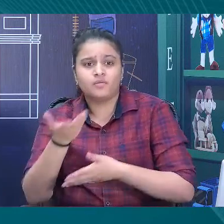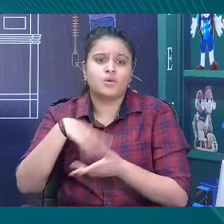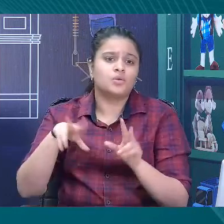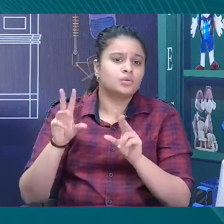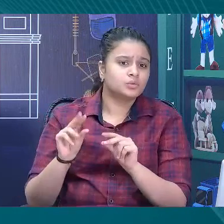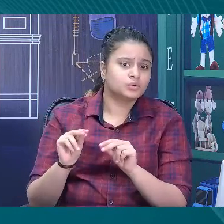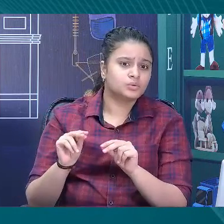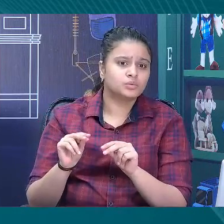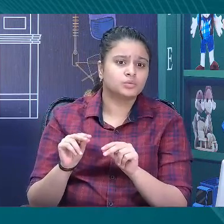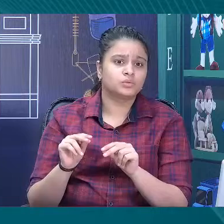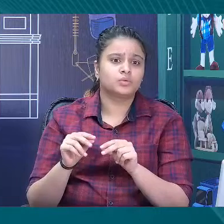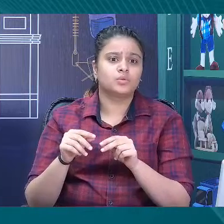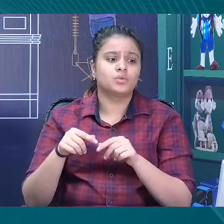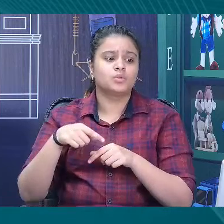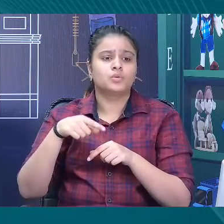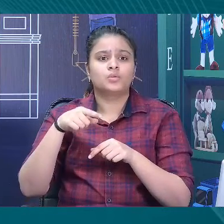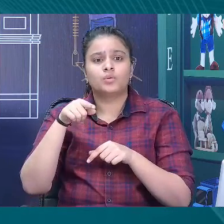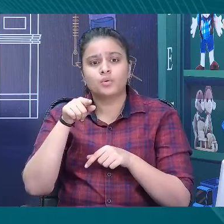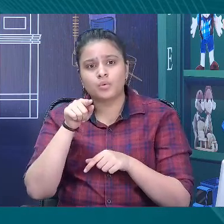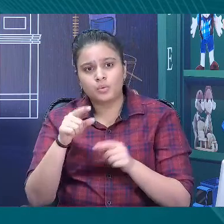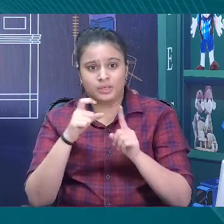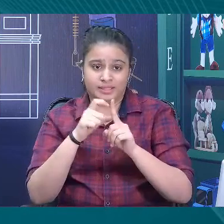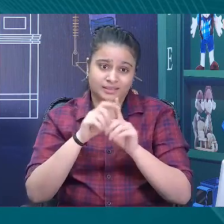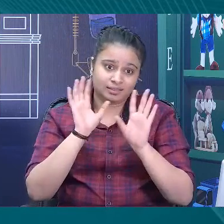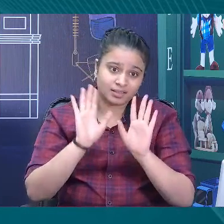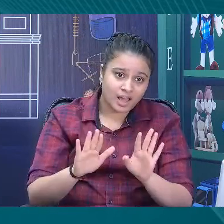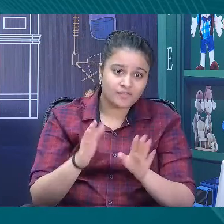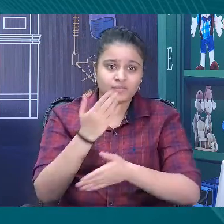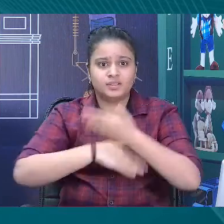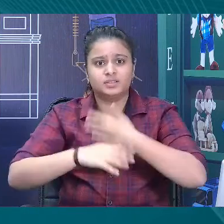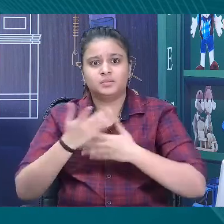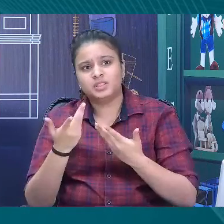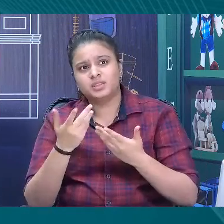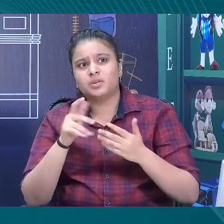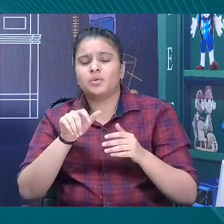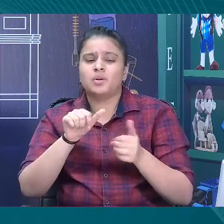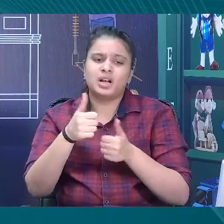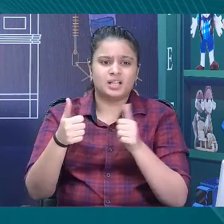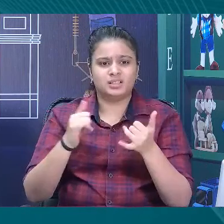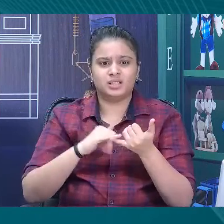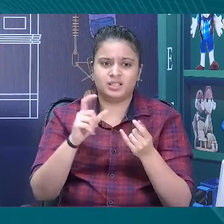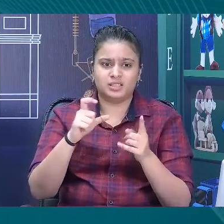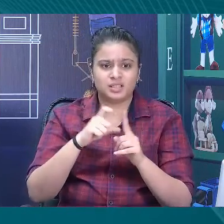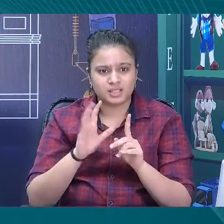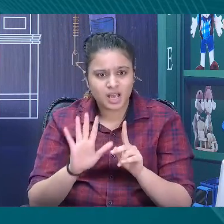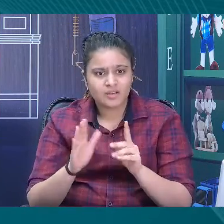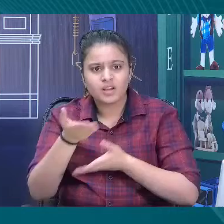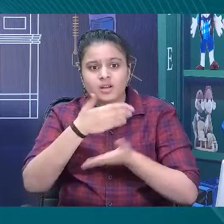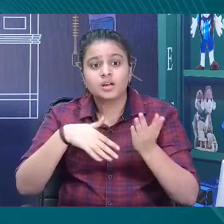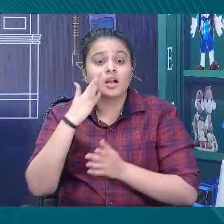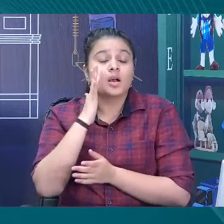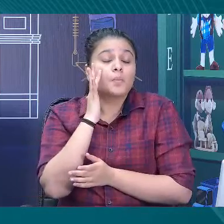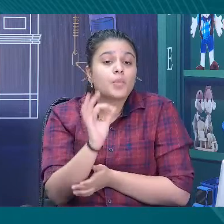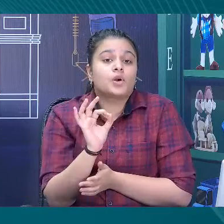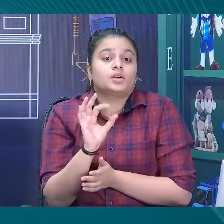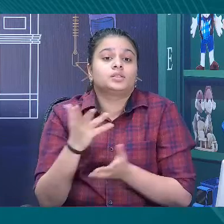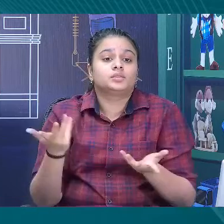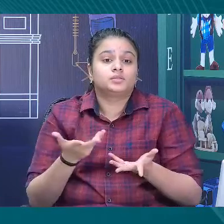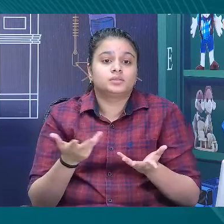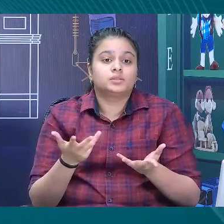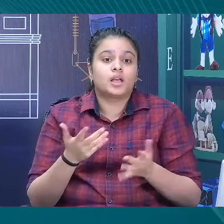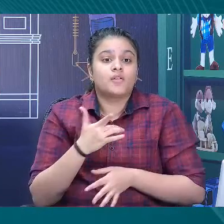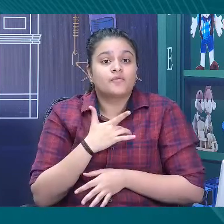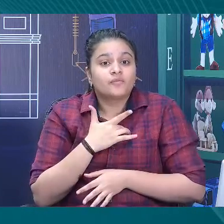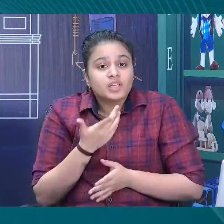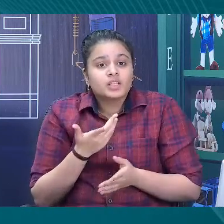not, no matter whether you have dyslexia or any other SLD, what is really important, that you feel like as